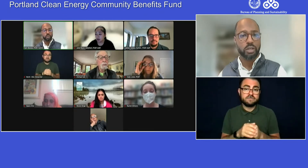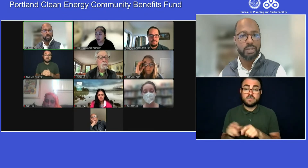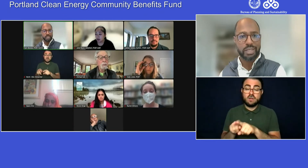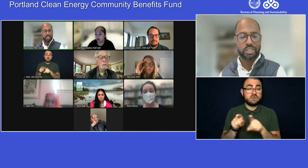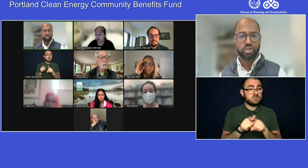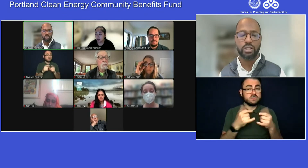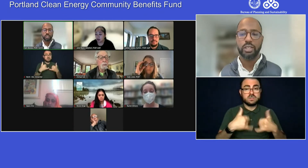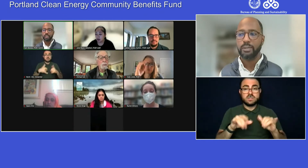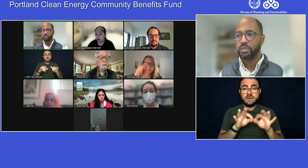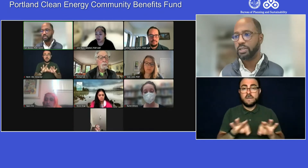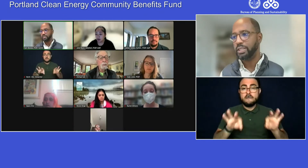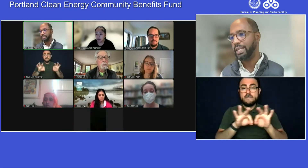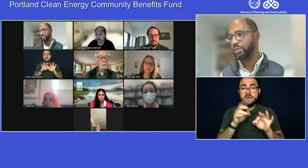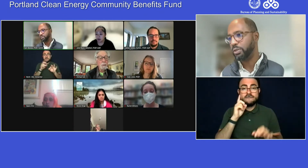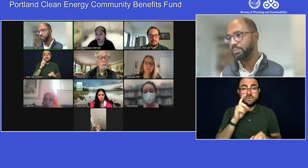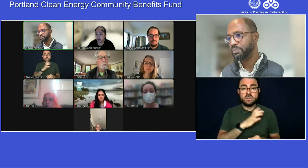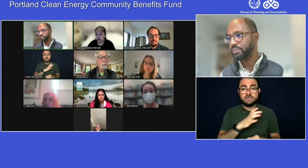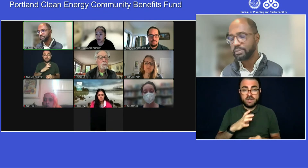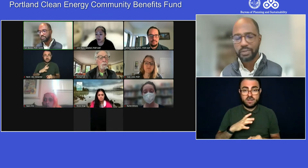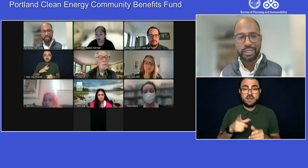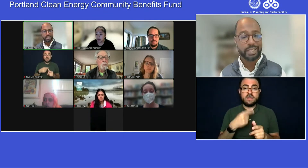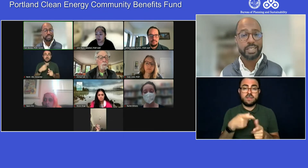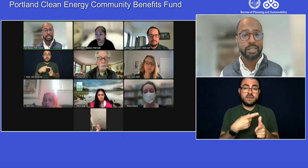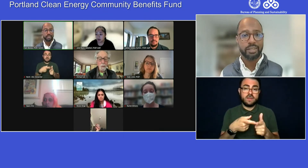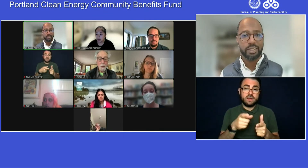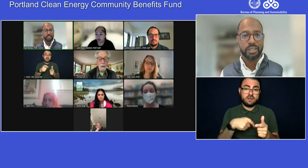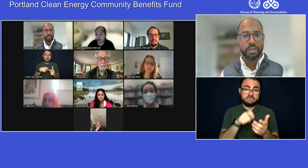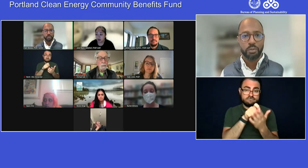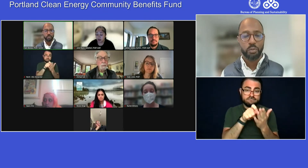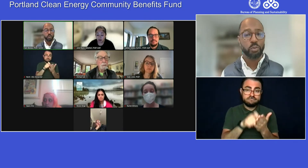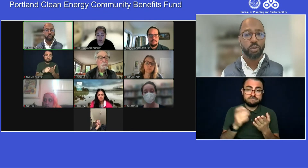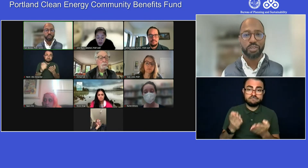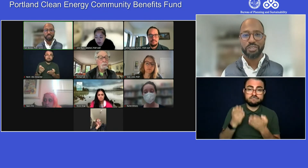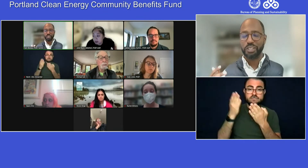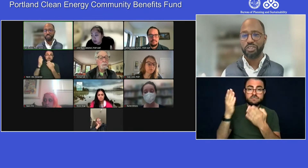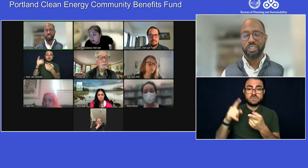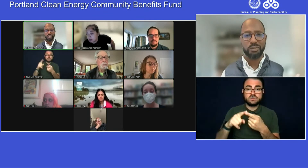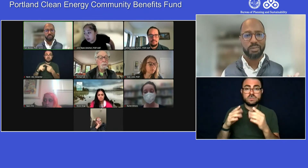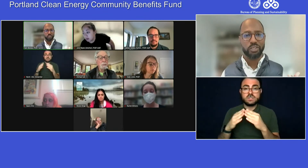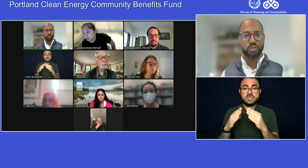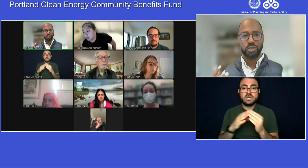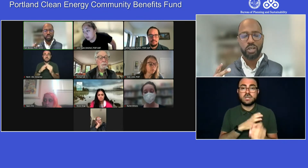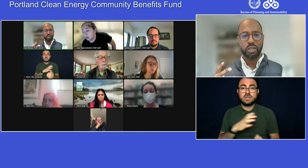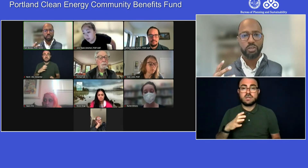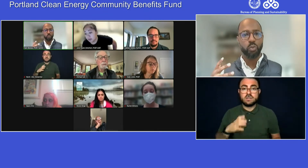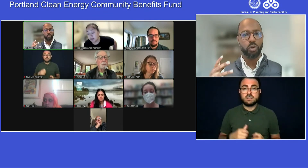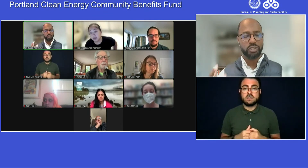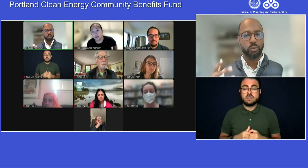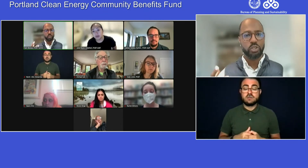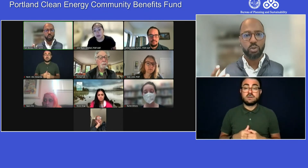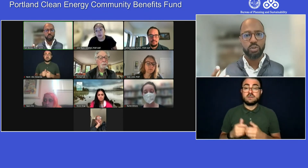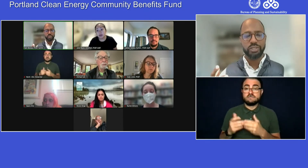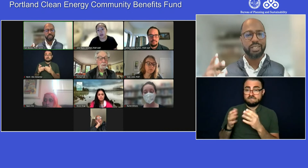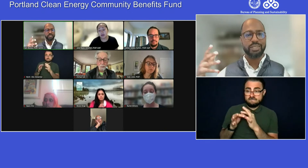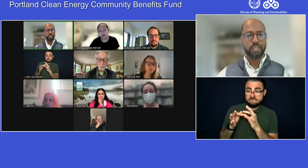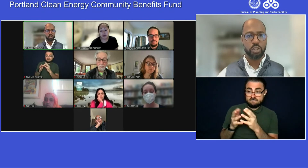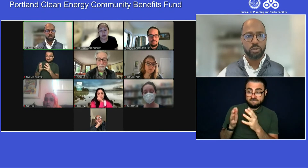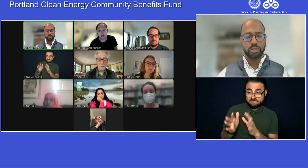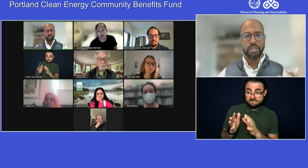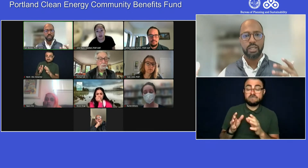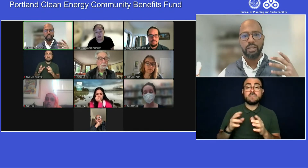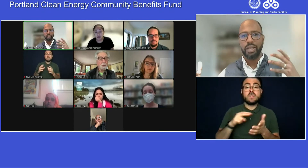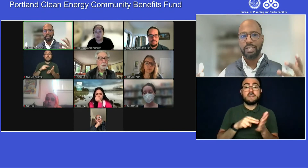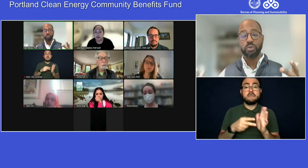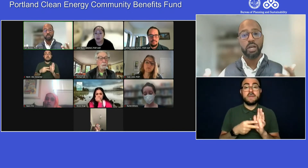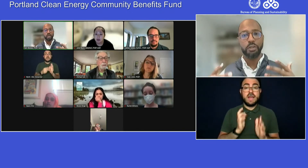charged with making a recommendation to City Council. That said, we work diligently to make sure the work that we do does not